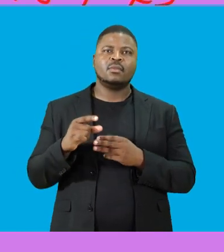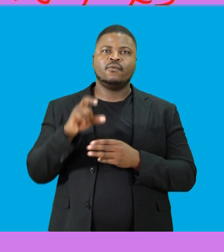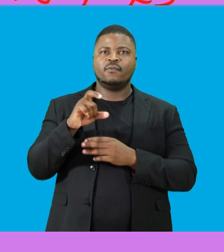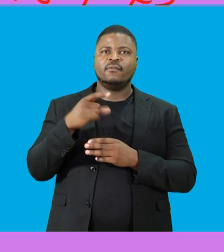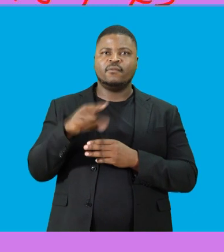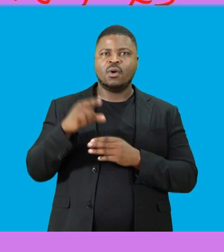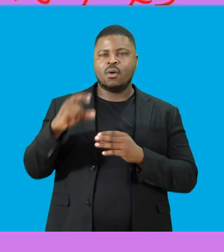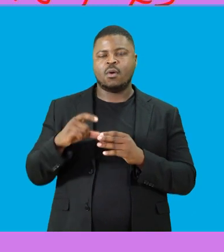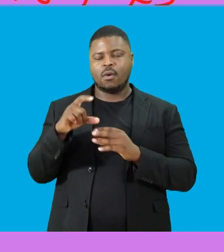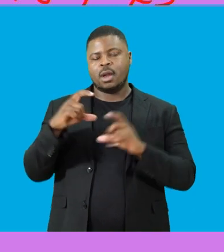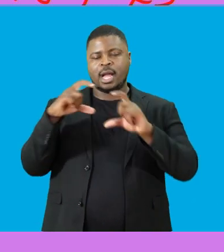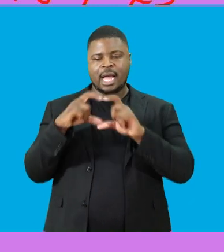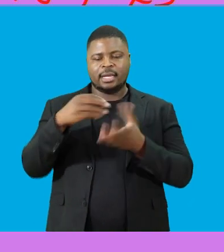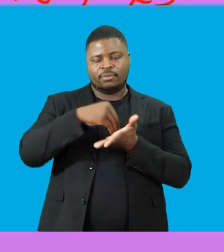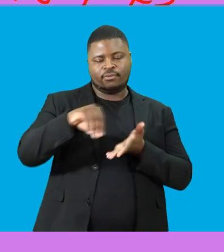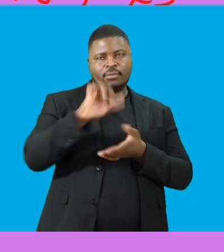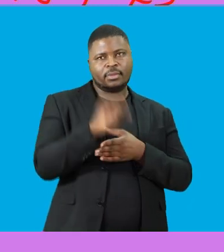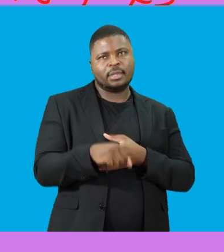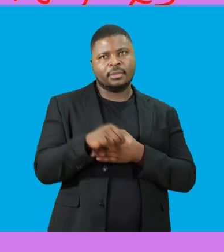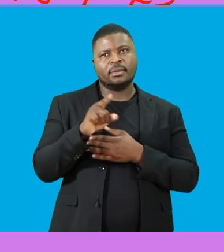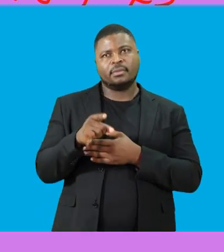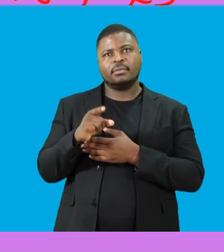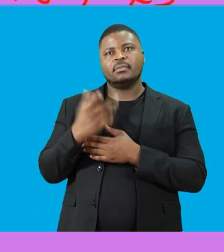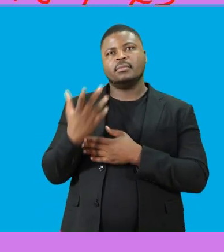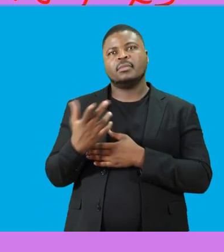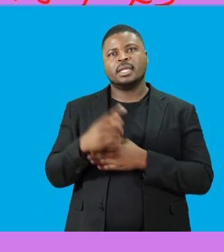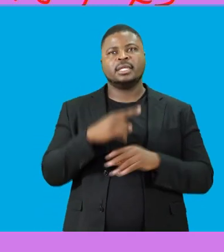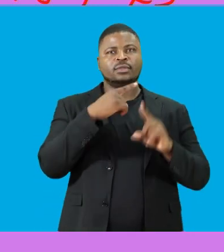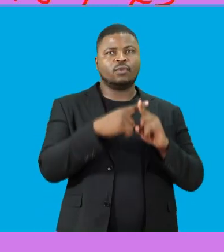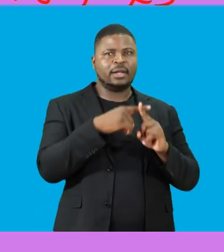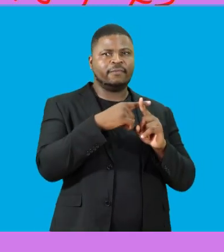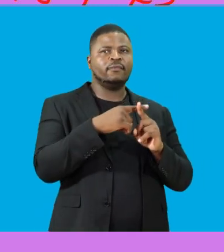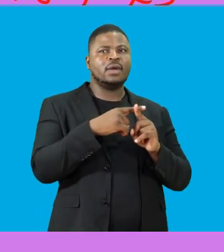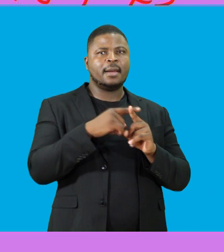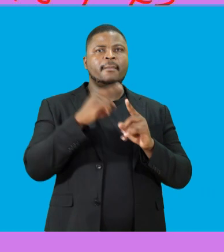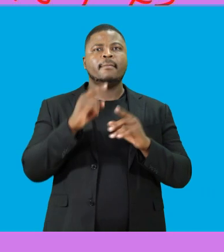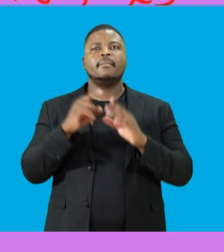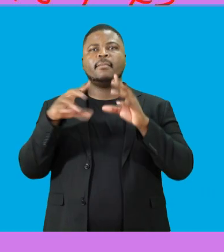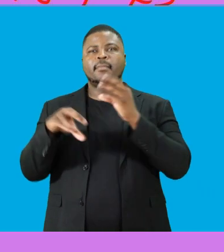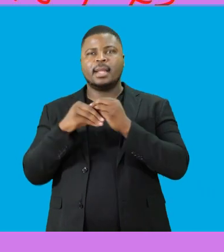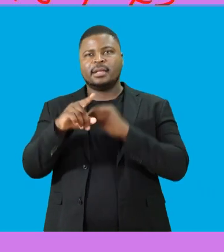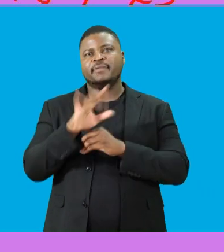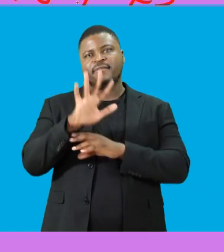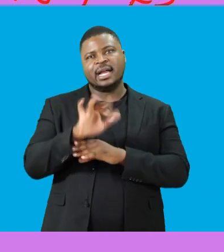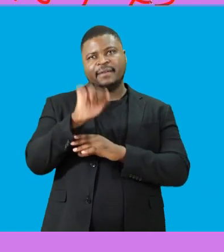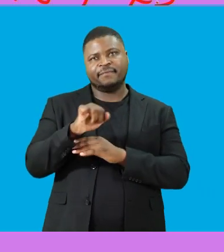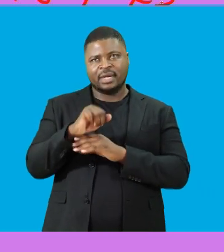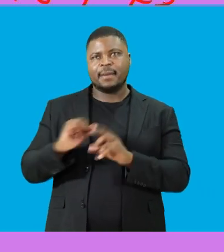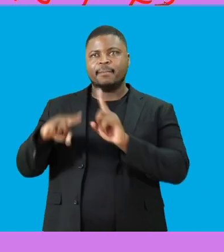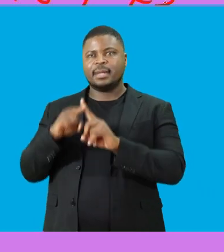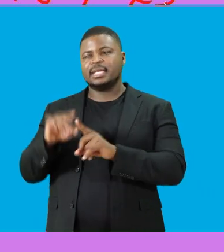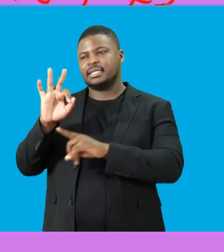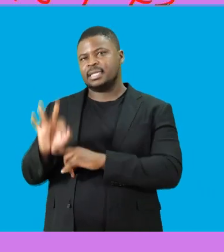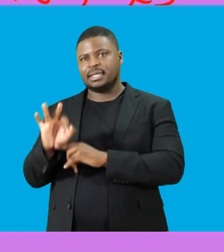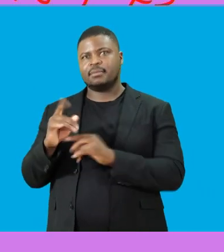card purchases. So what is 12 rand plus 5? It gives us 17 rand. What is 17 rand plus